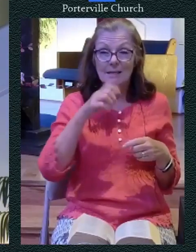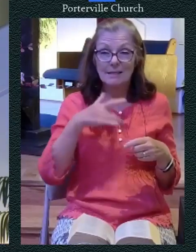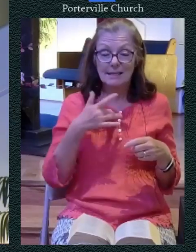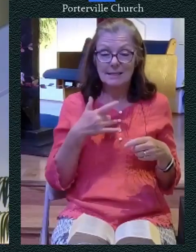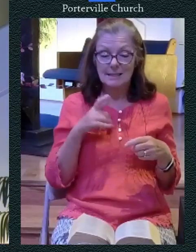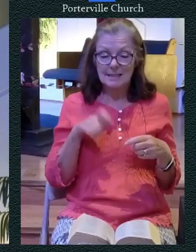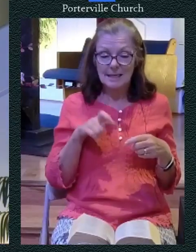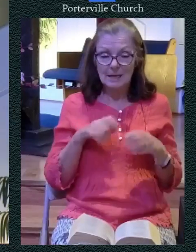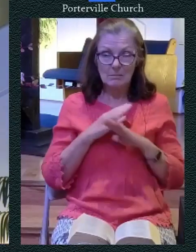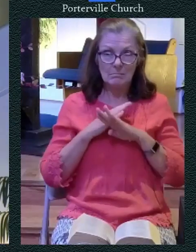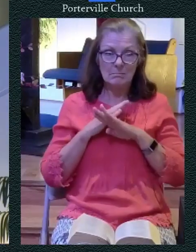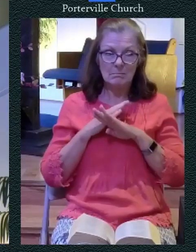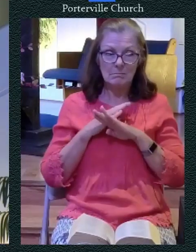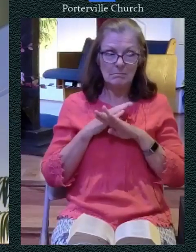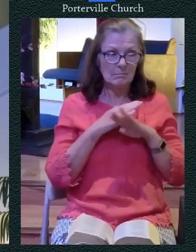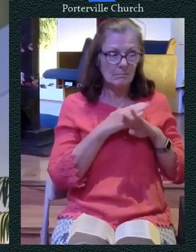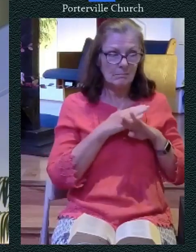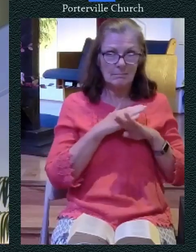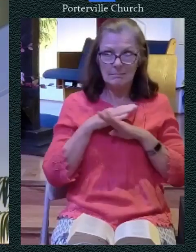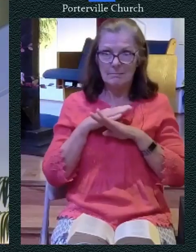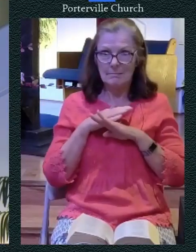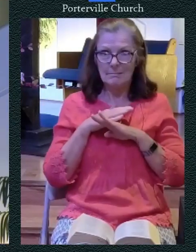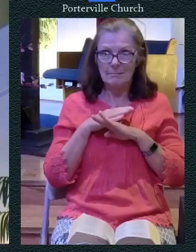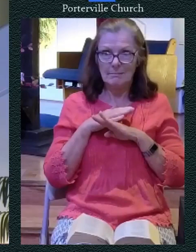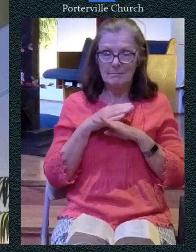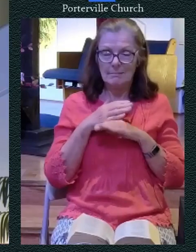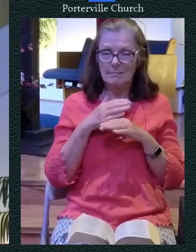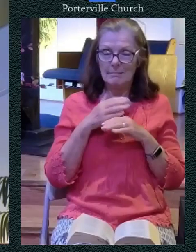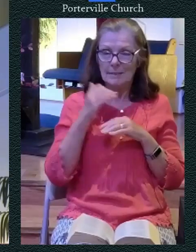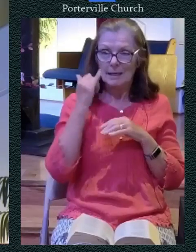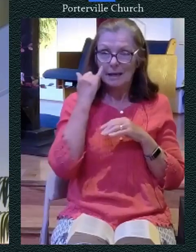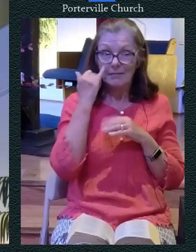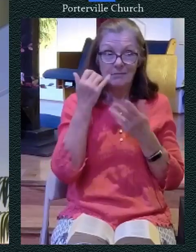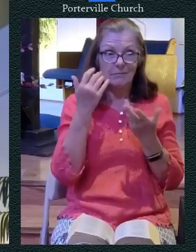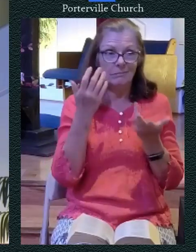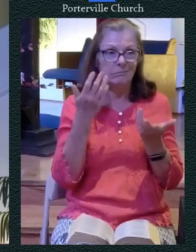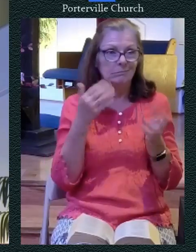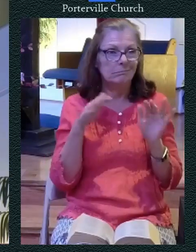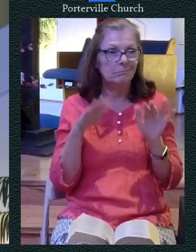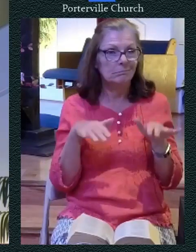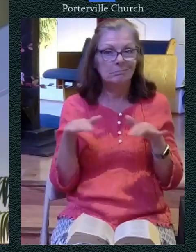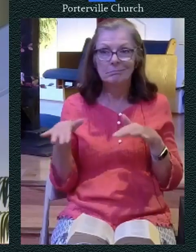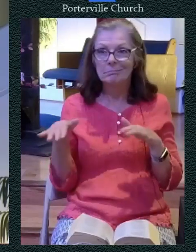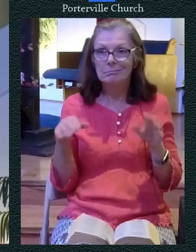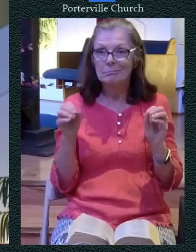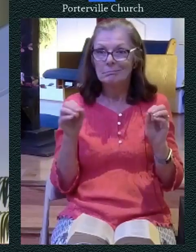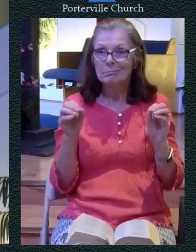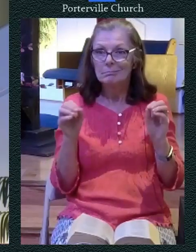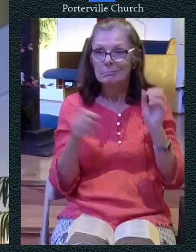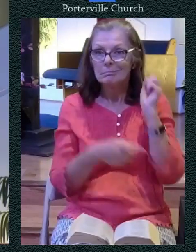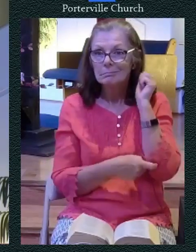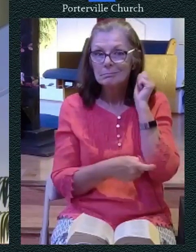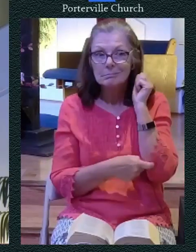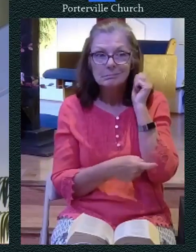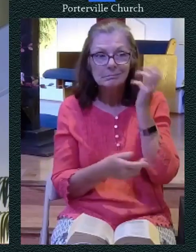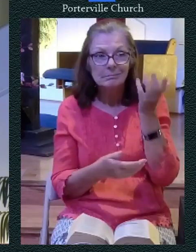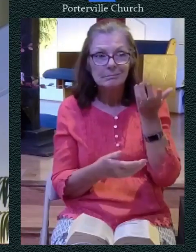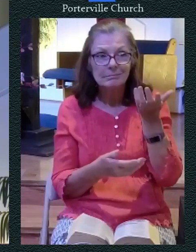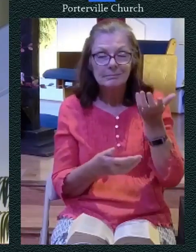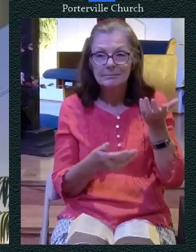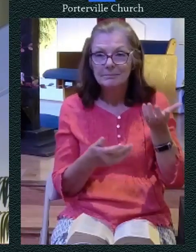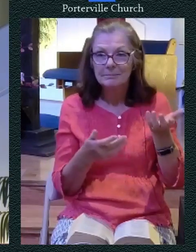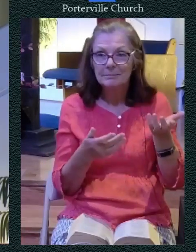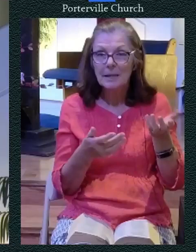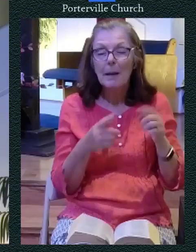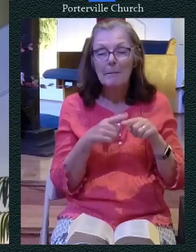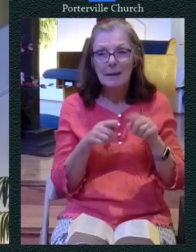Why would you guard yourself if the road was easy and there was no allure off the pathway? He's wanting to guard